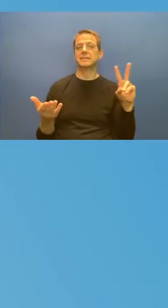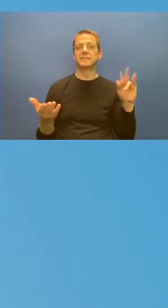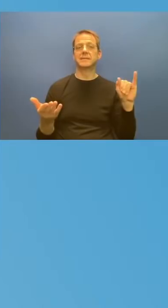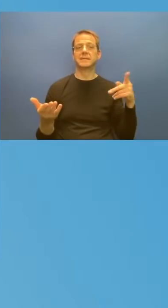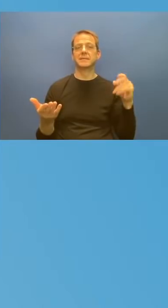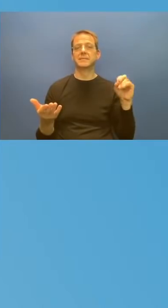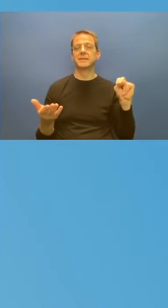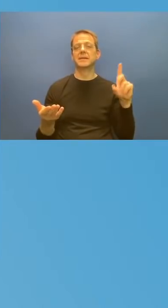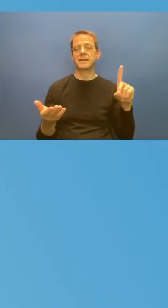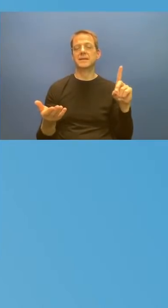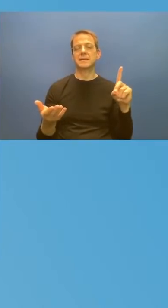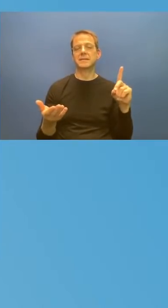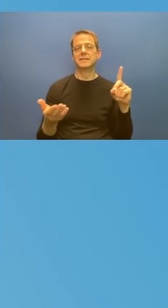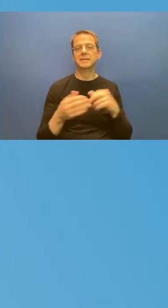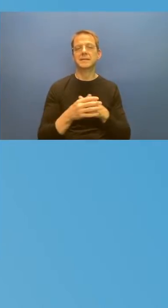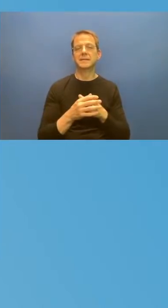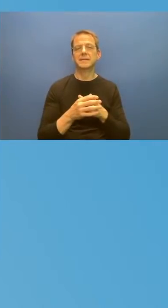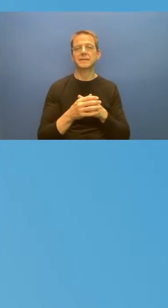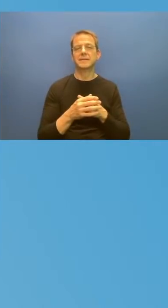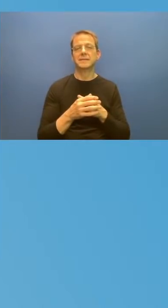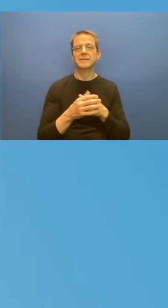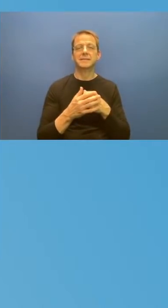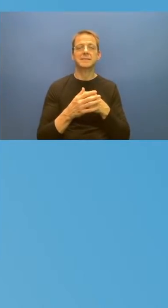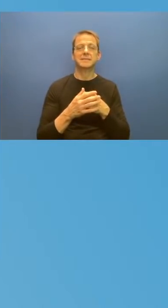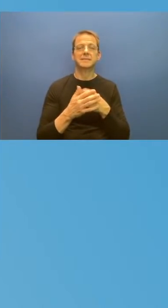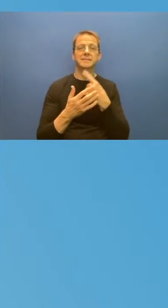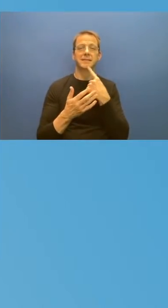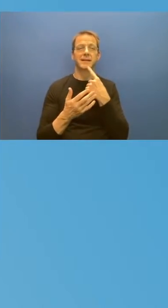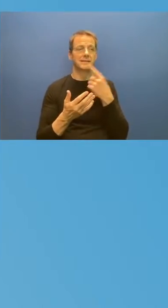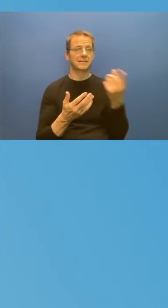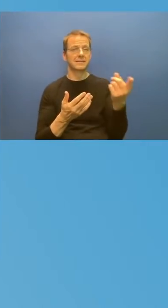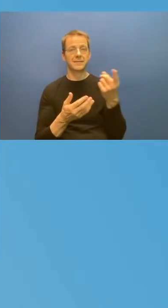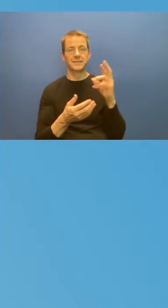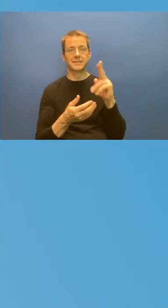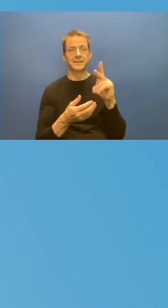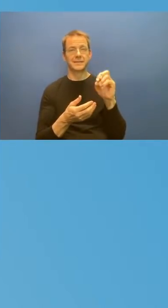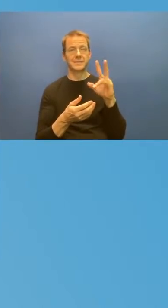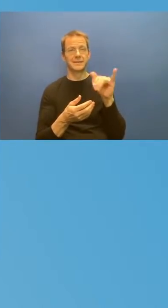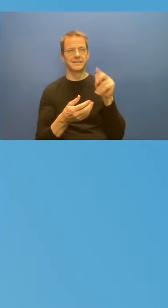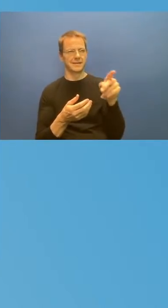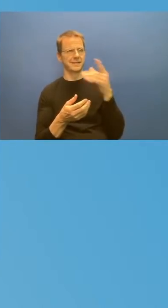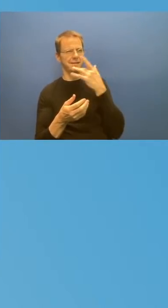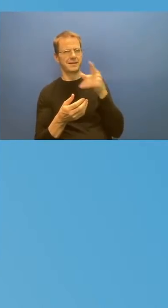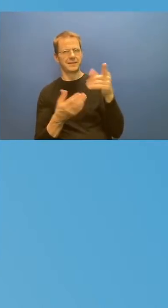in Canada over third doses, and I'm